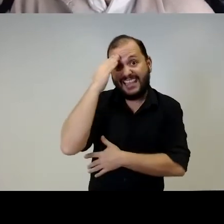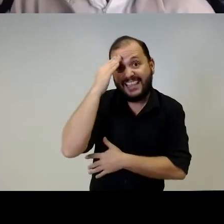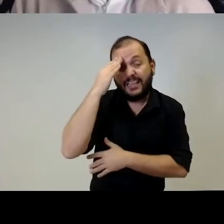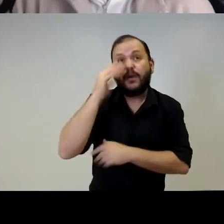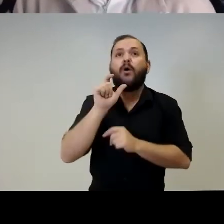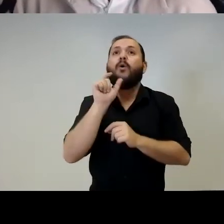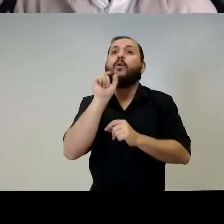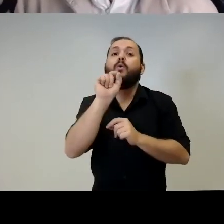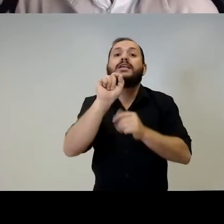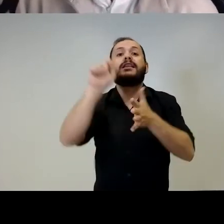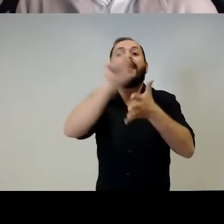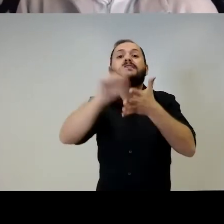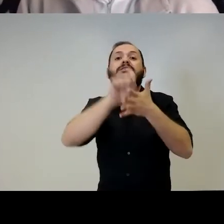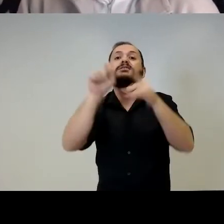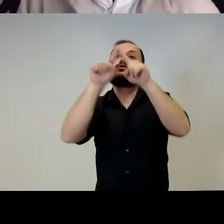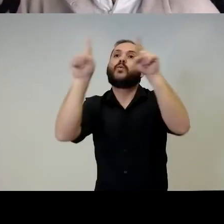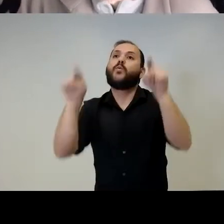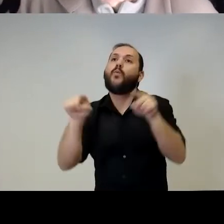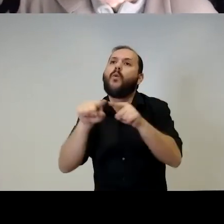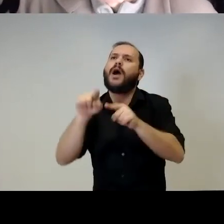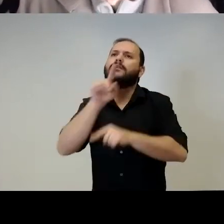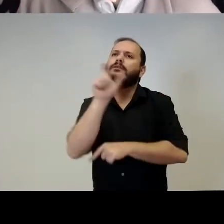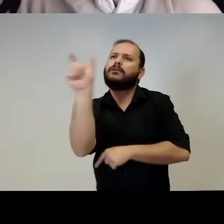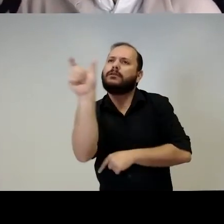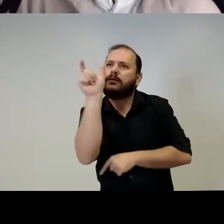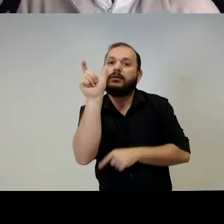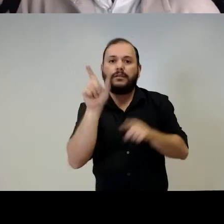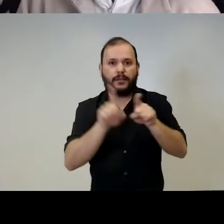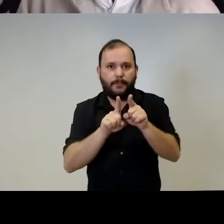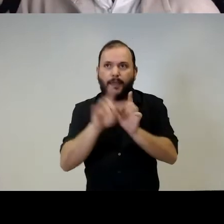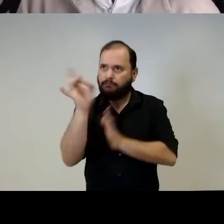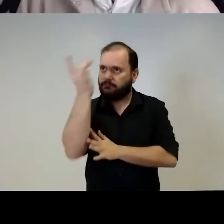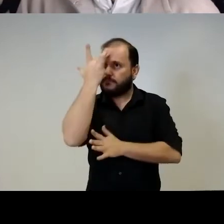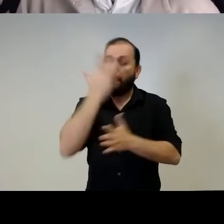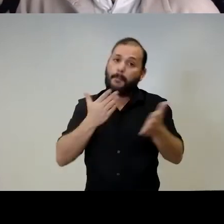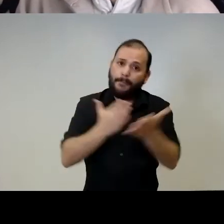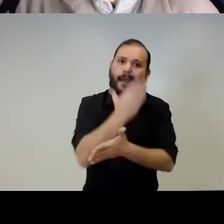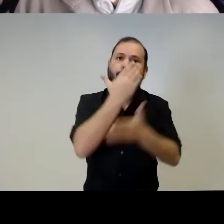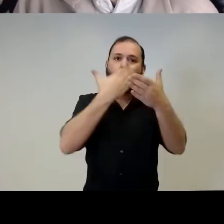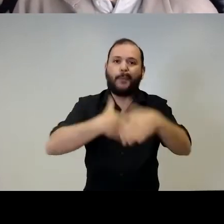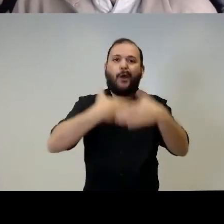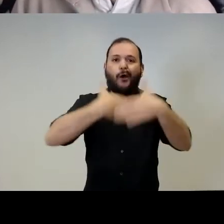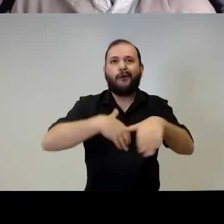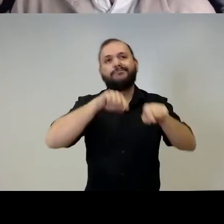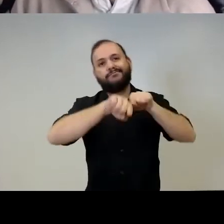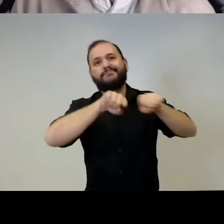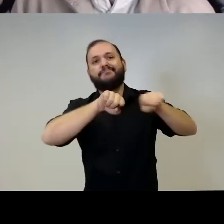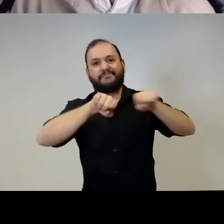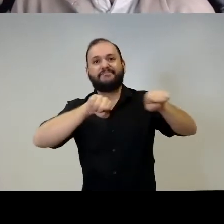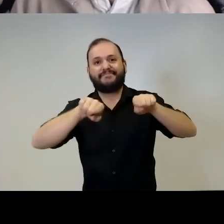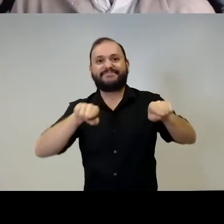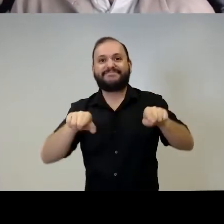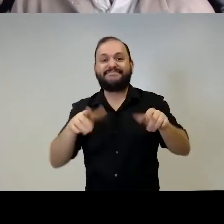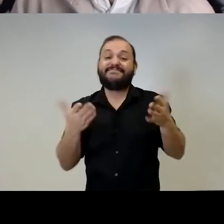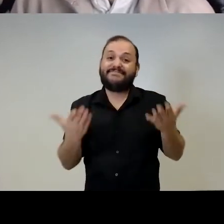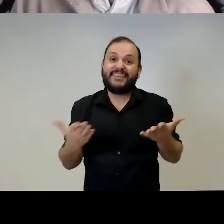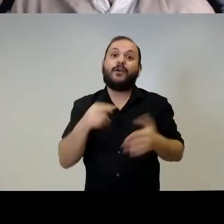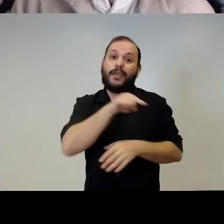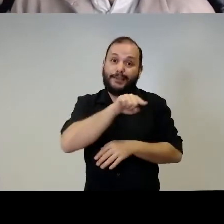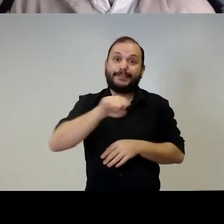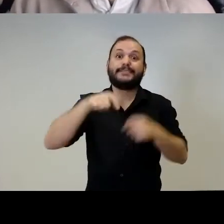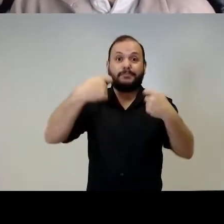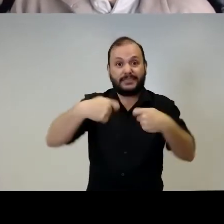board and they have to pass exams in written form, so they have to know the French words as